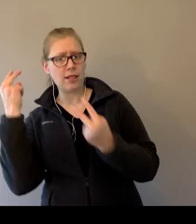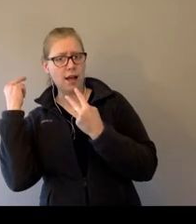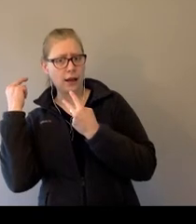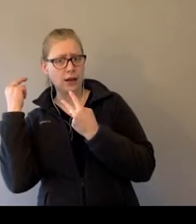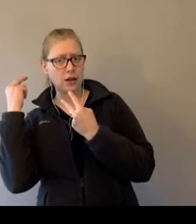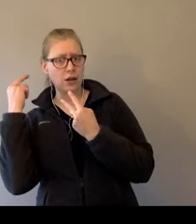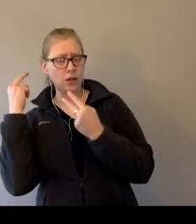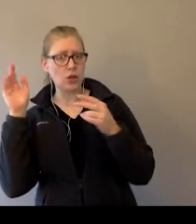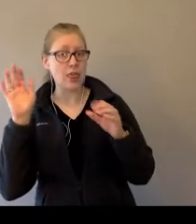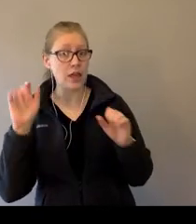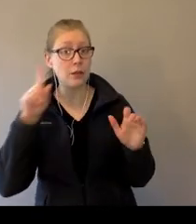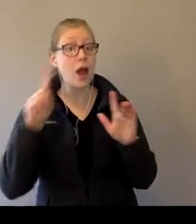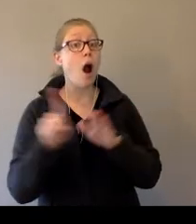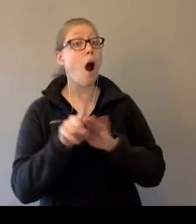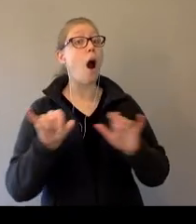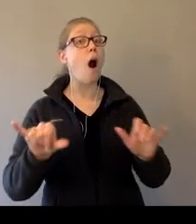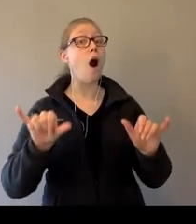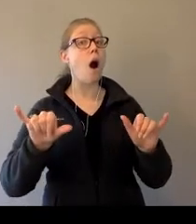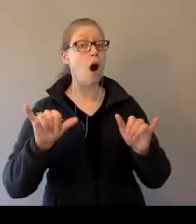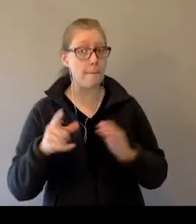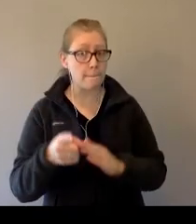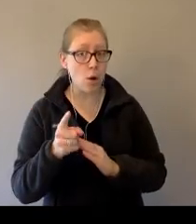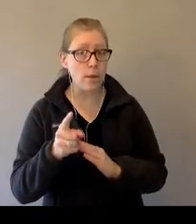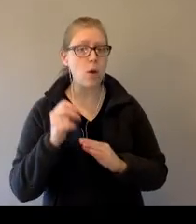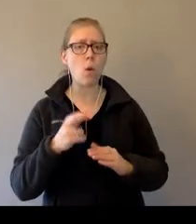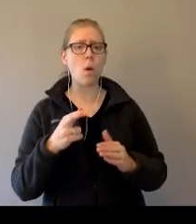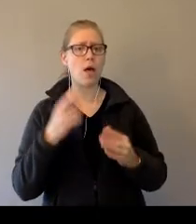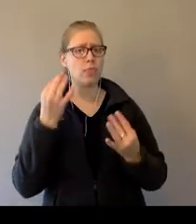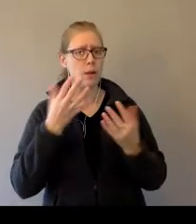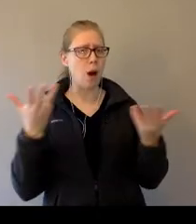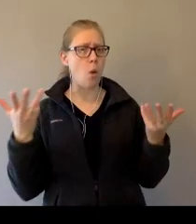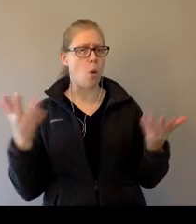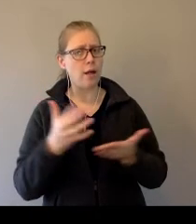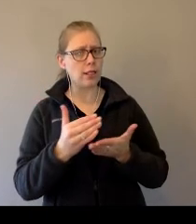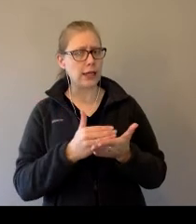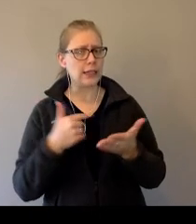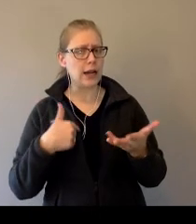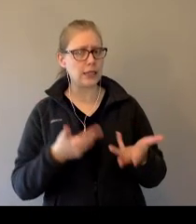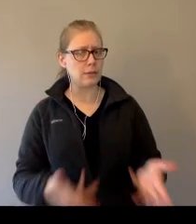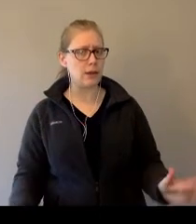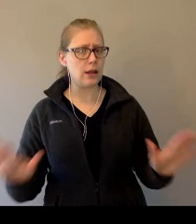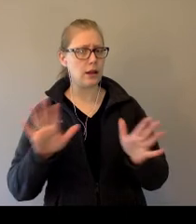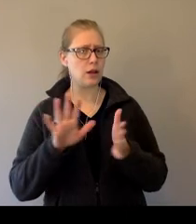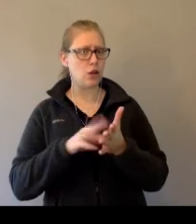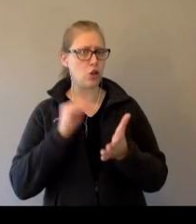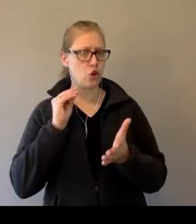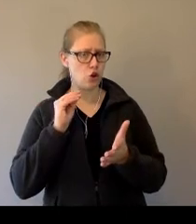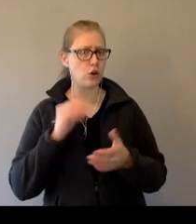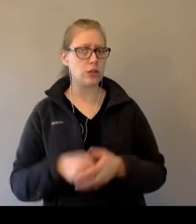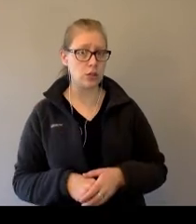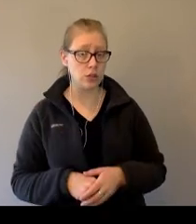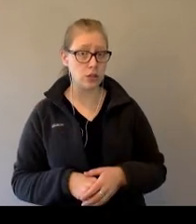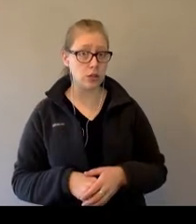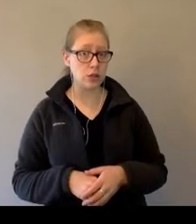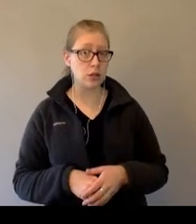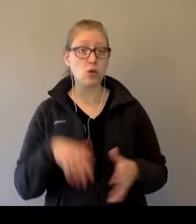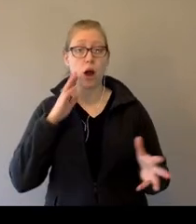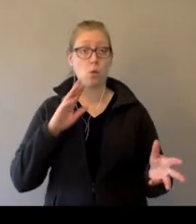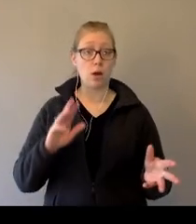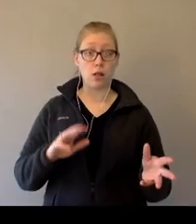back to the opening, for instance, what lesson has been learned. Okay, so I'm just going to put it all up there for you,